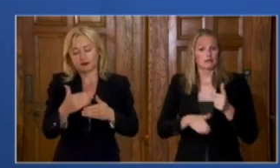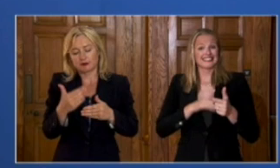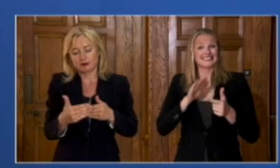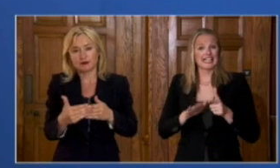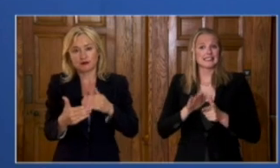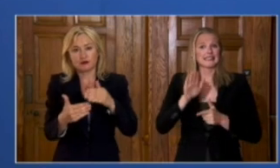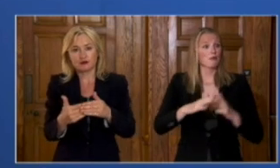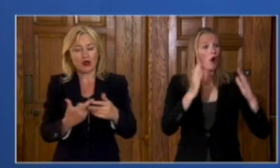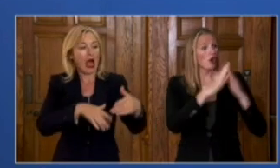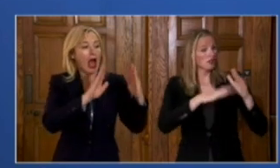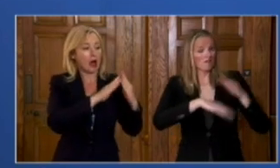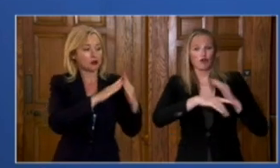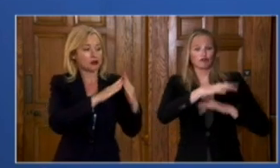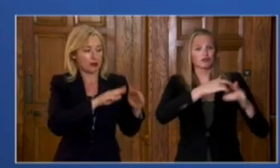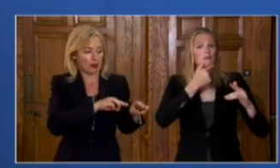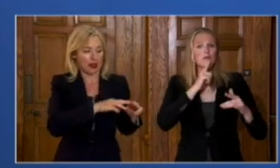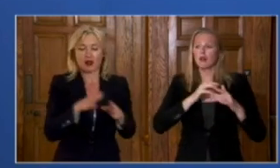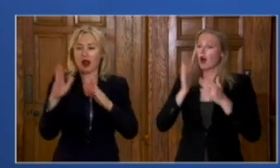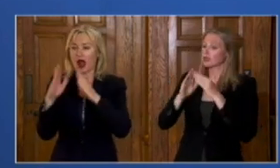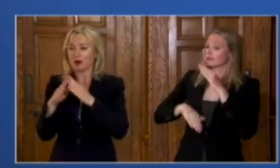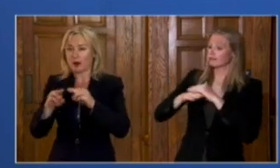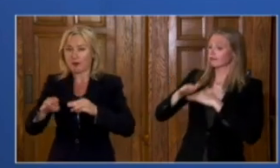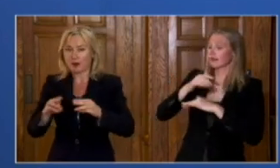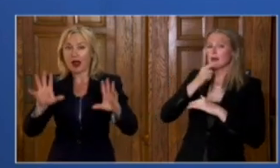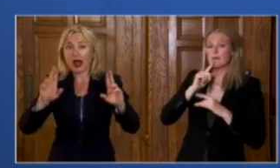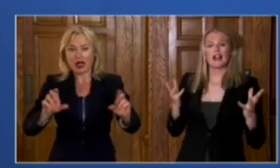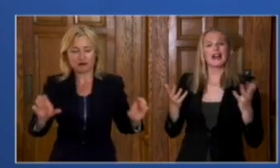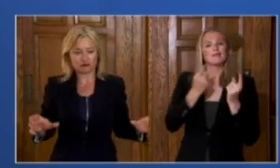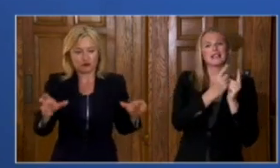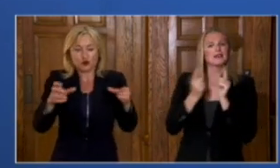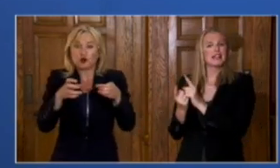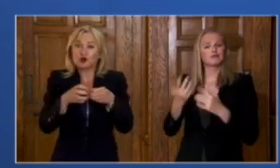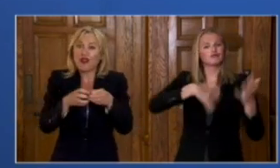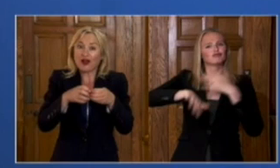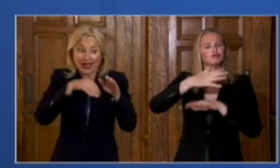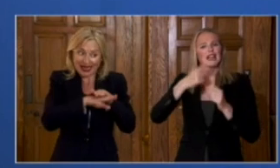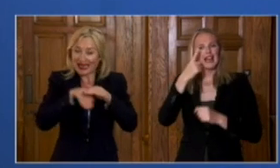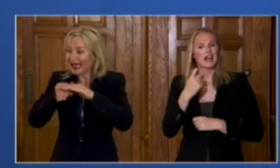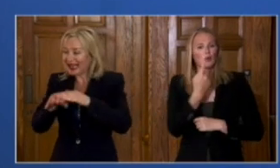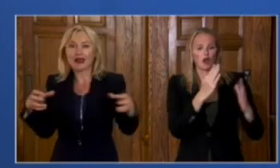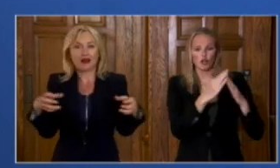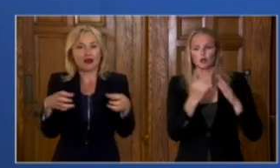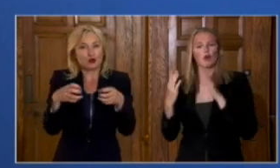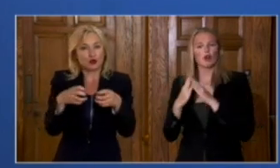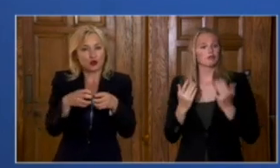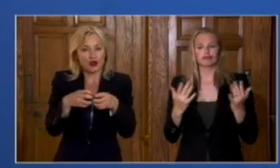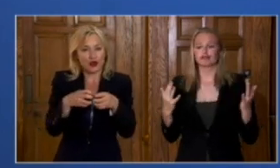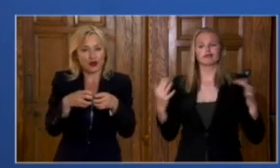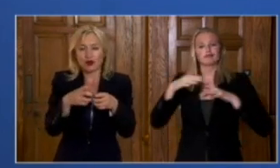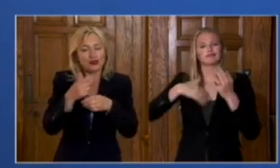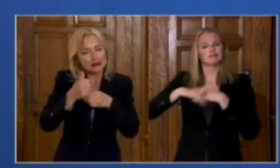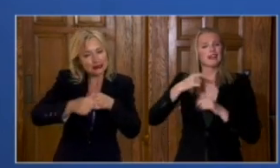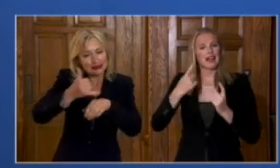full households together, and we hope to announce a date for this over the next couple of weeks. We are, of course, mindful that